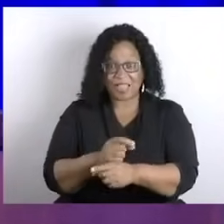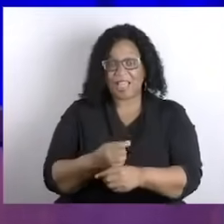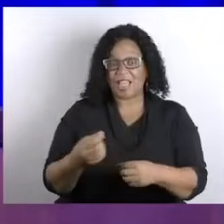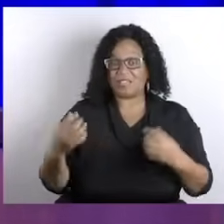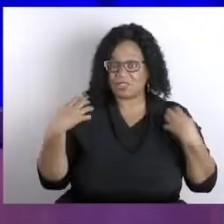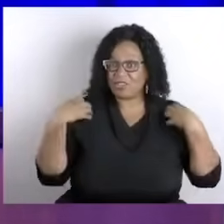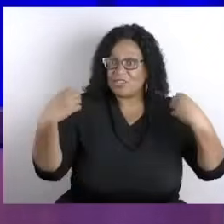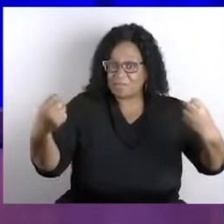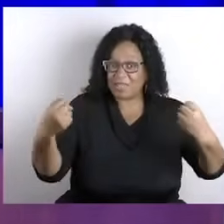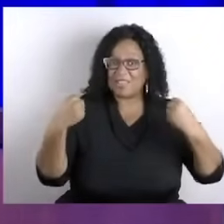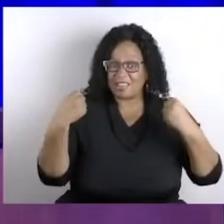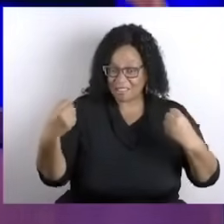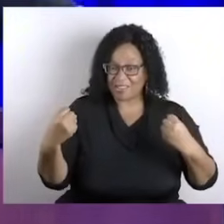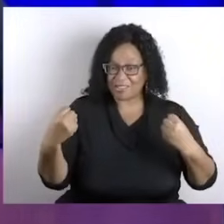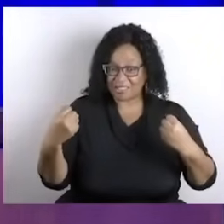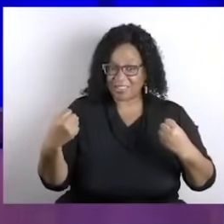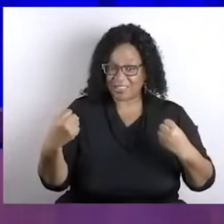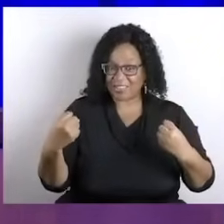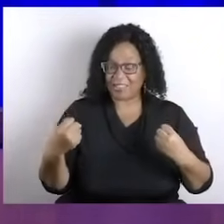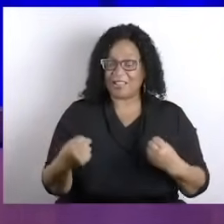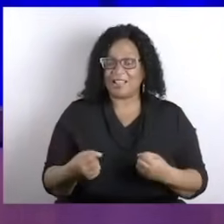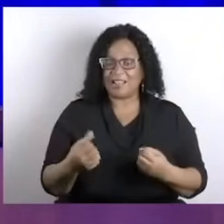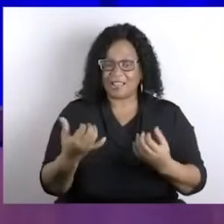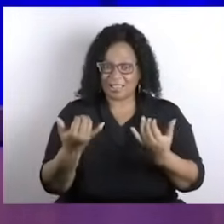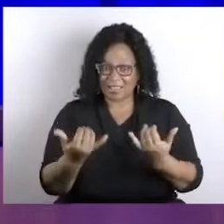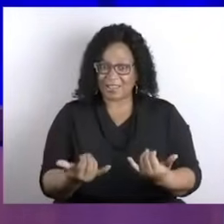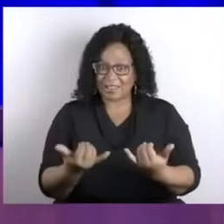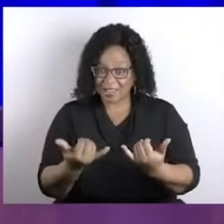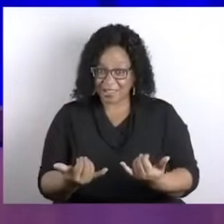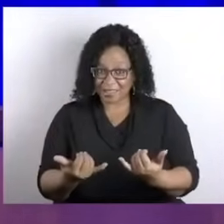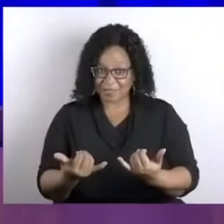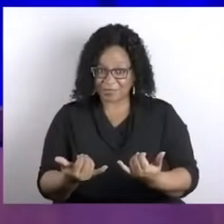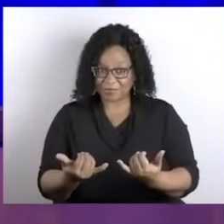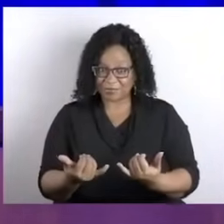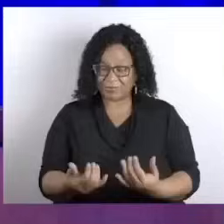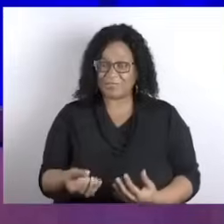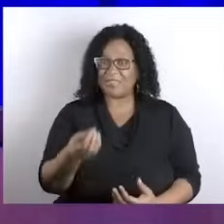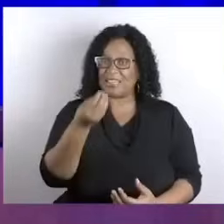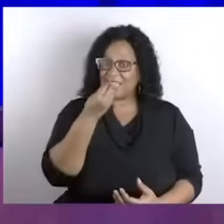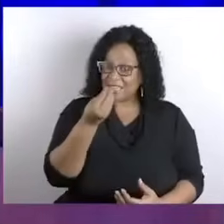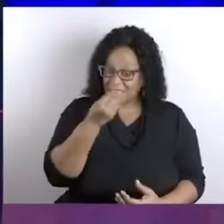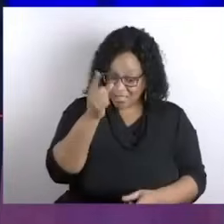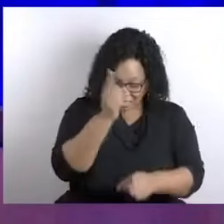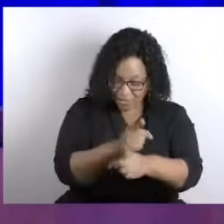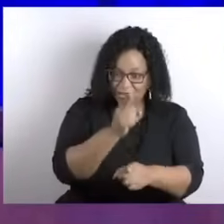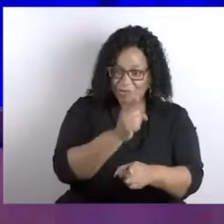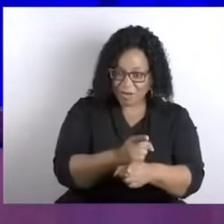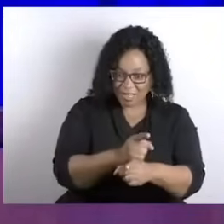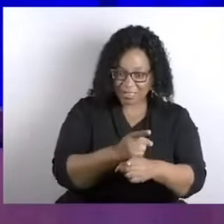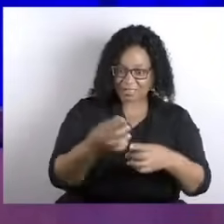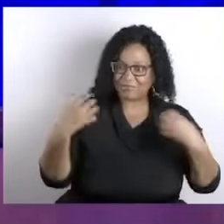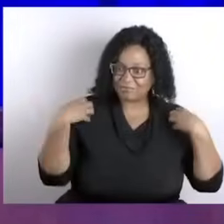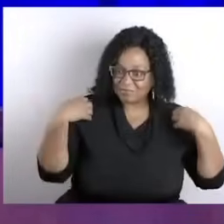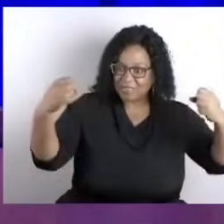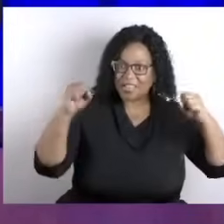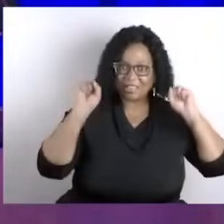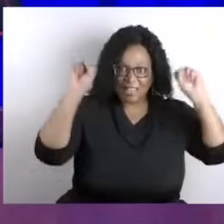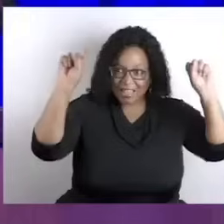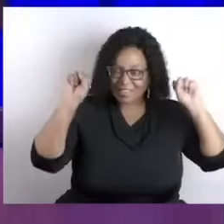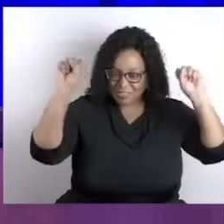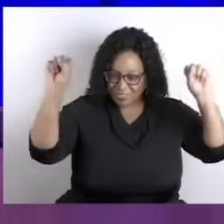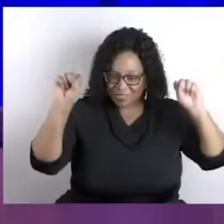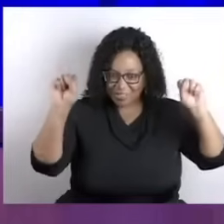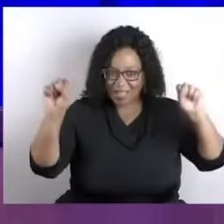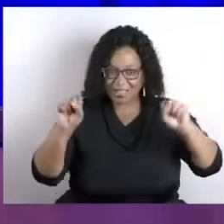15. And he says, even while you're away from everything near and dear, start eating right. Take care of yourself. Take care of your stuff. Make sure you're doing right